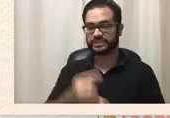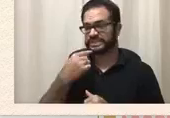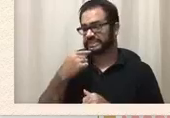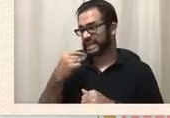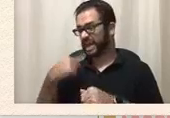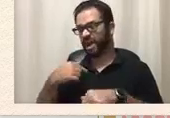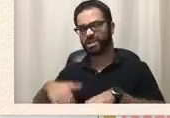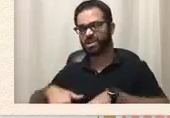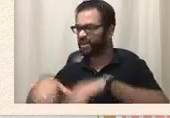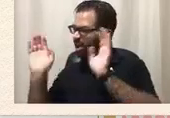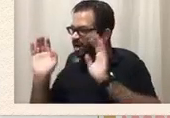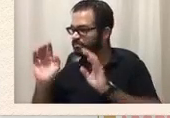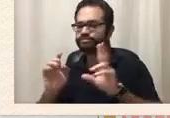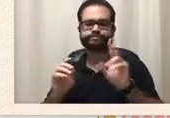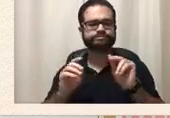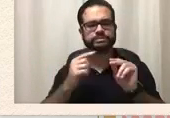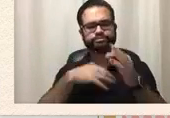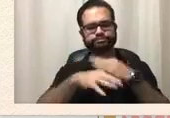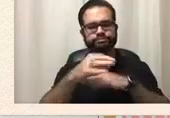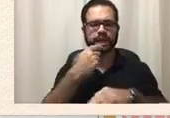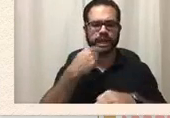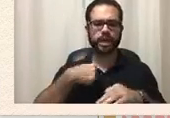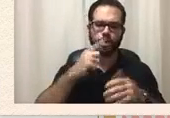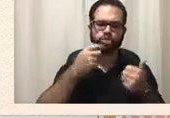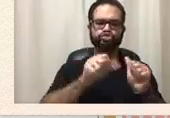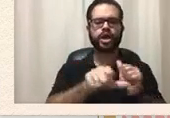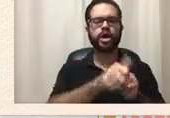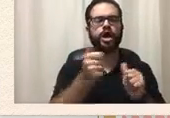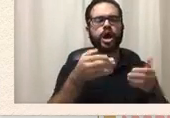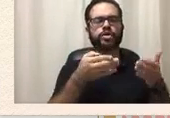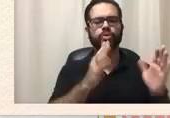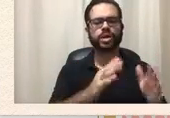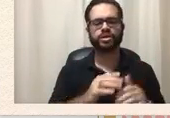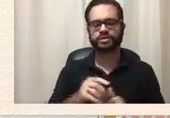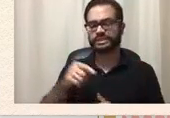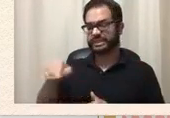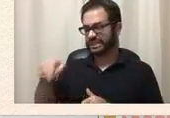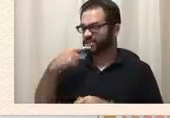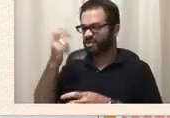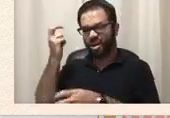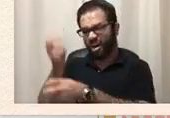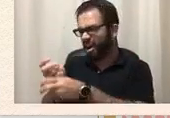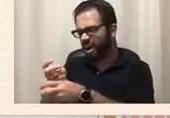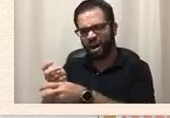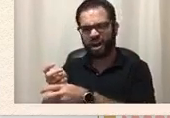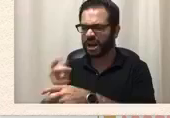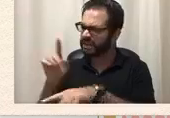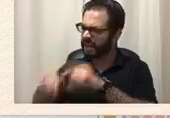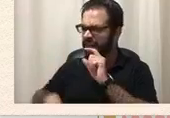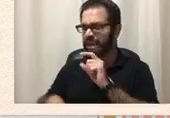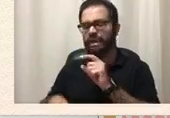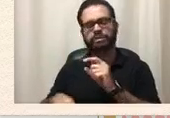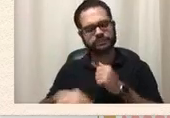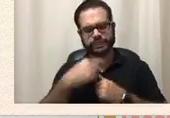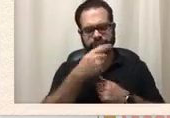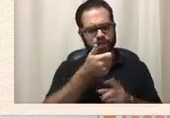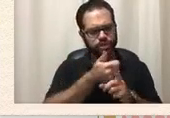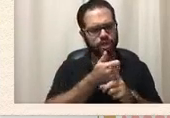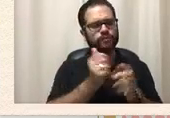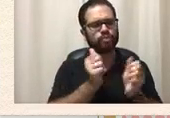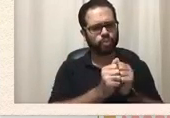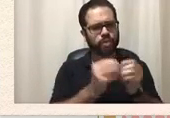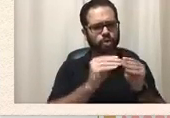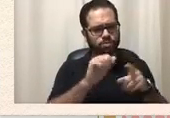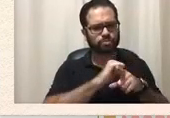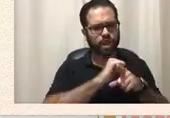way. Instead of saying that this is too hard, tell yourself, with practice, it will get easier. These are just a few examples